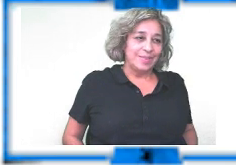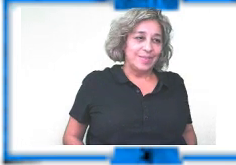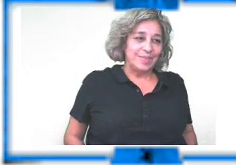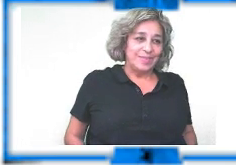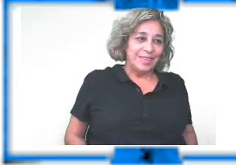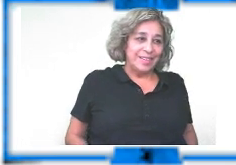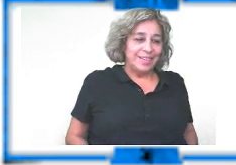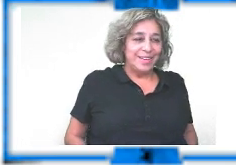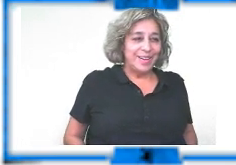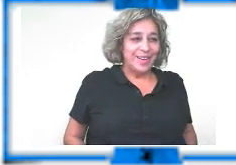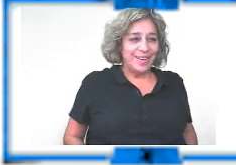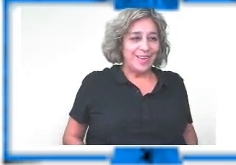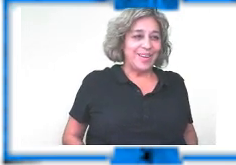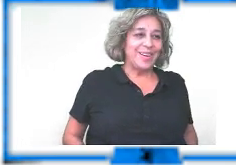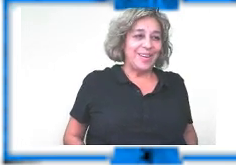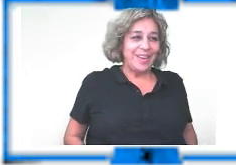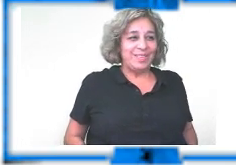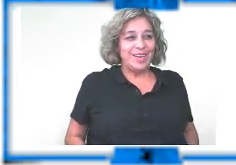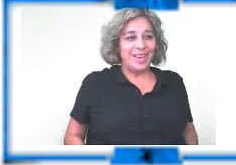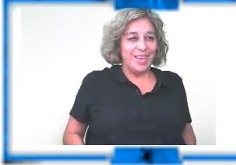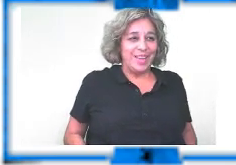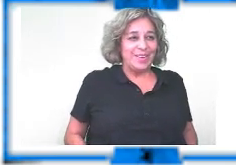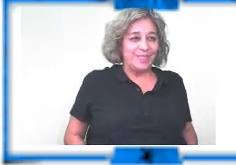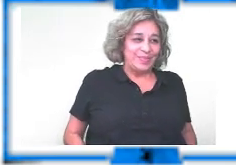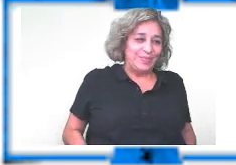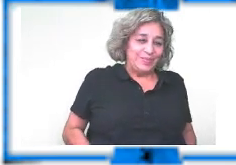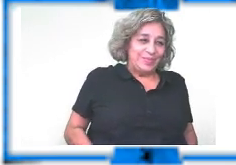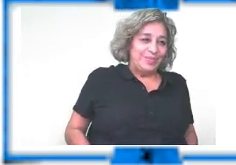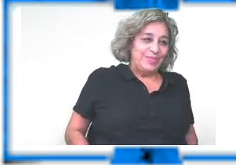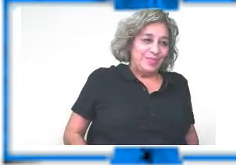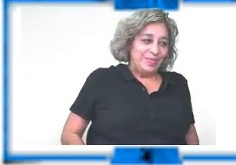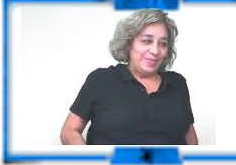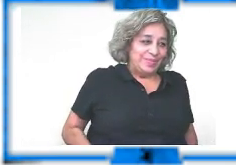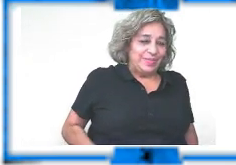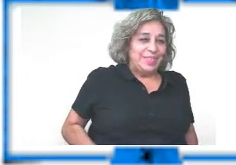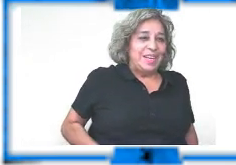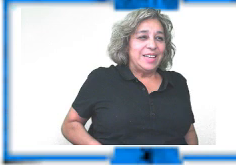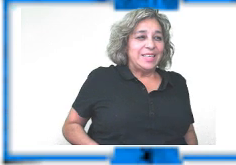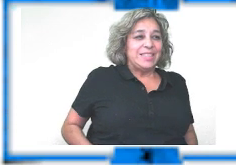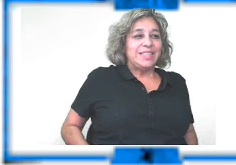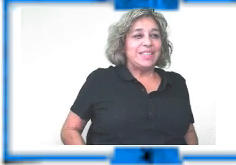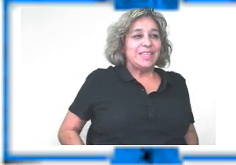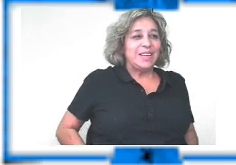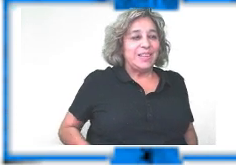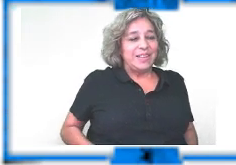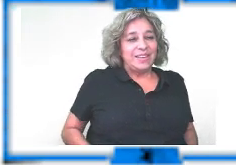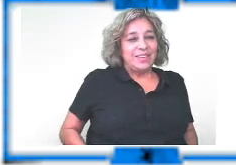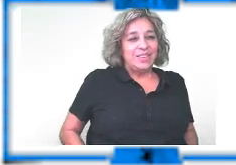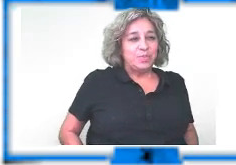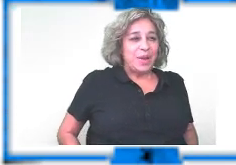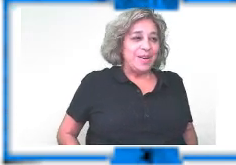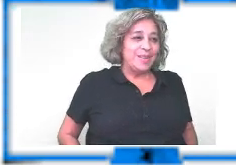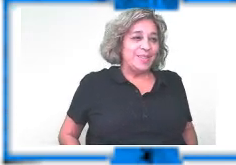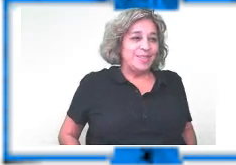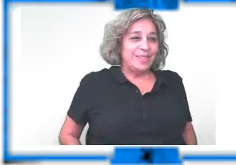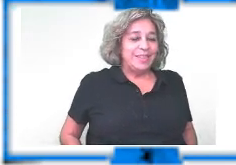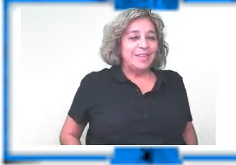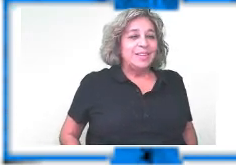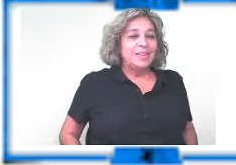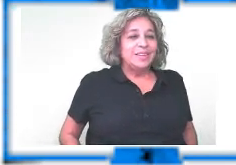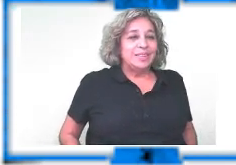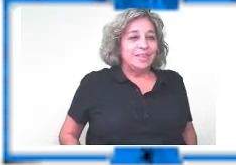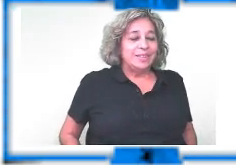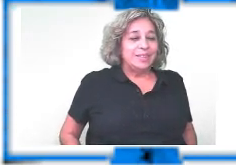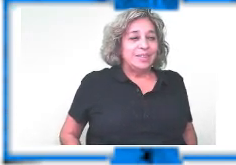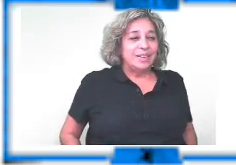hoy estás inspirada. Gracias, Eva. Eva, again. Eso es bueno. He says, this is good. You're inspired.